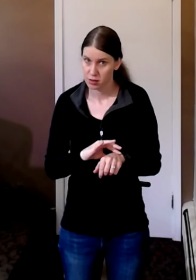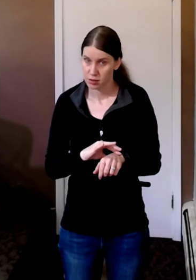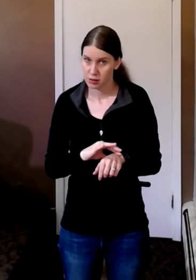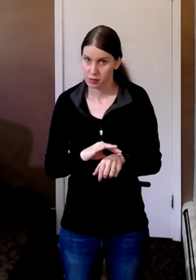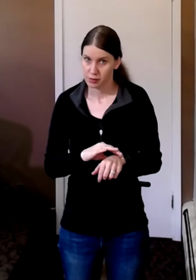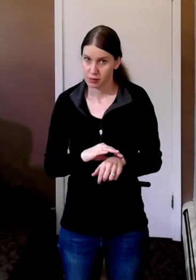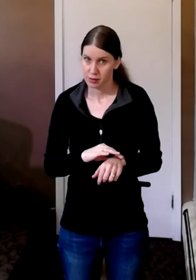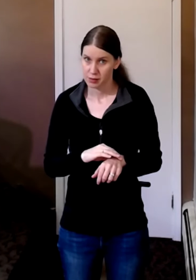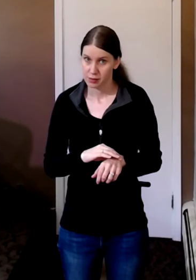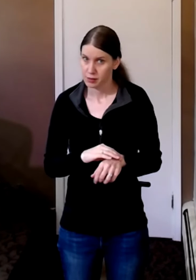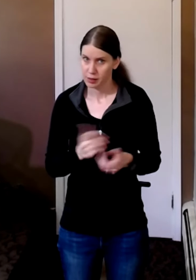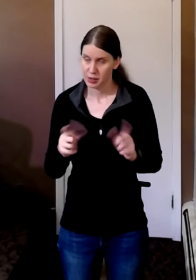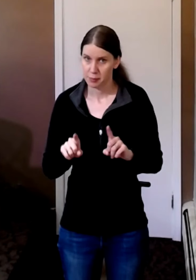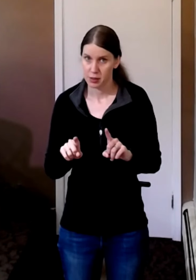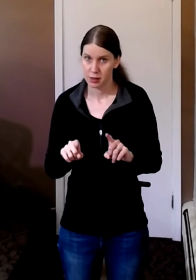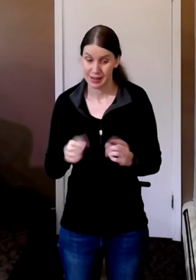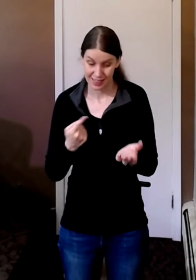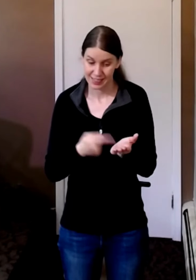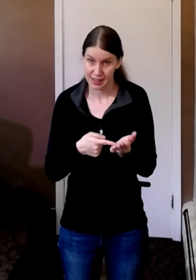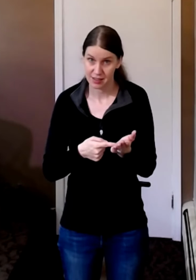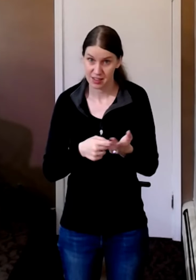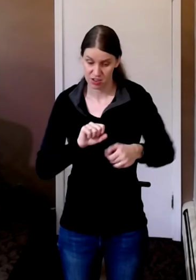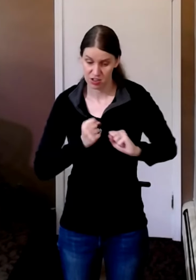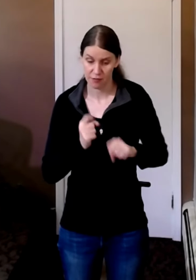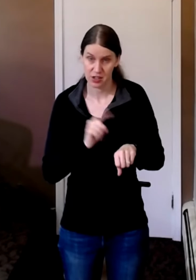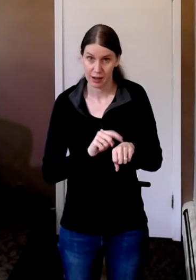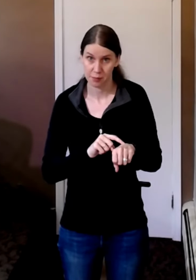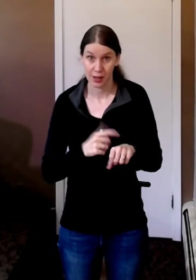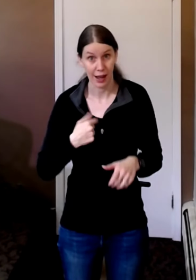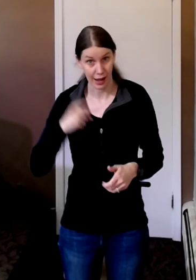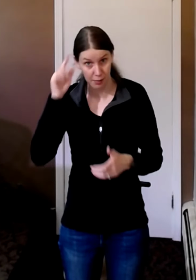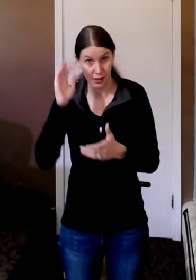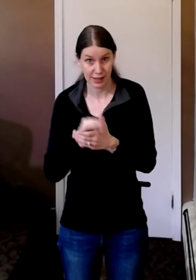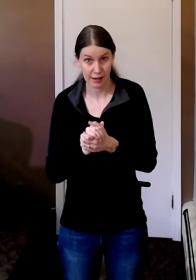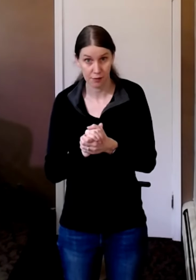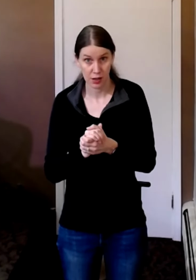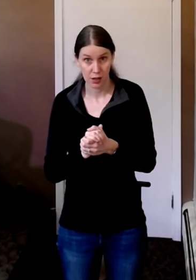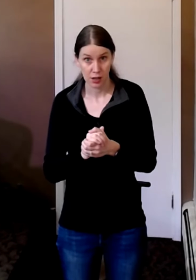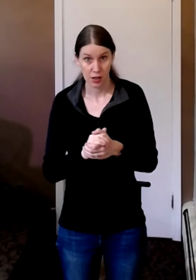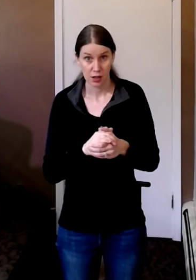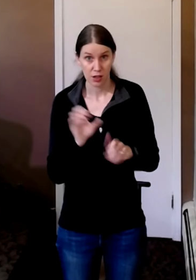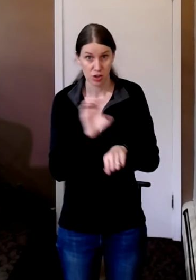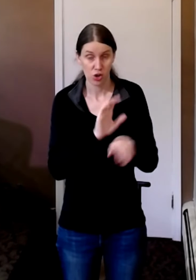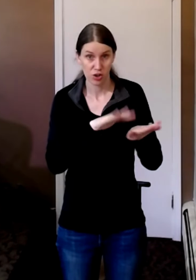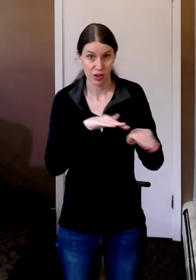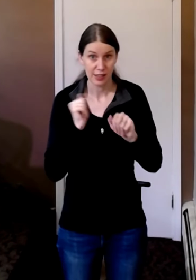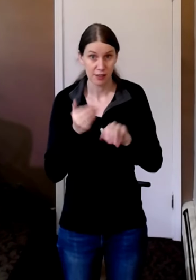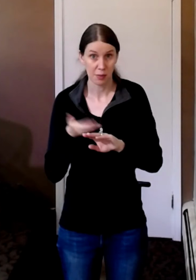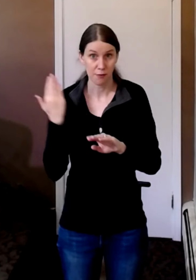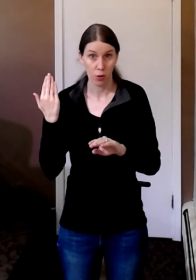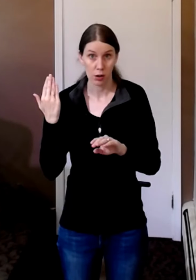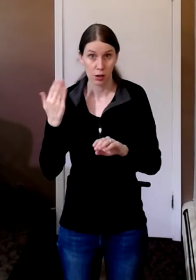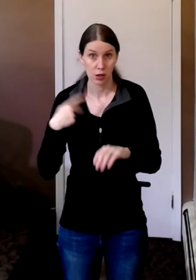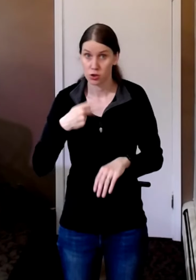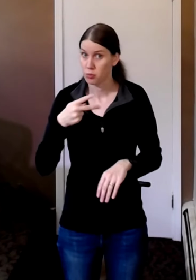Not when this all takes place. Because this is tribulation. I believe the rapture comes first. Because we won't have to endure the wrath of